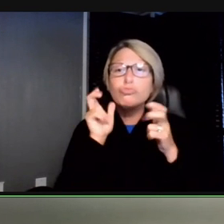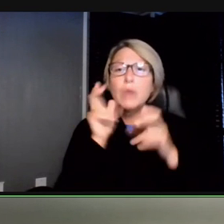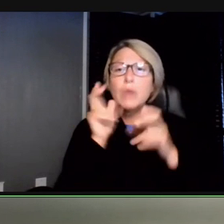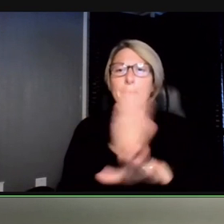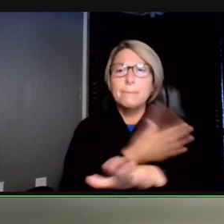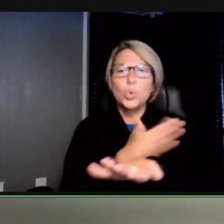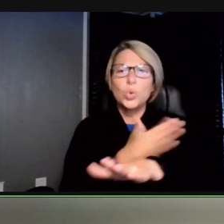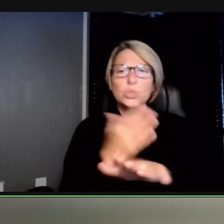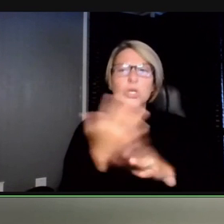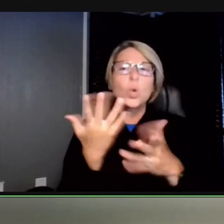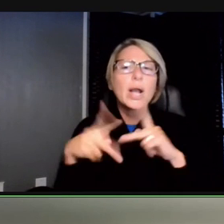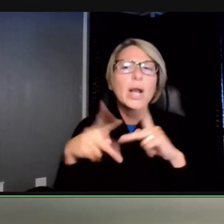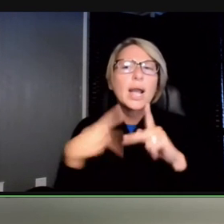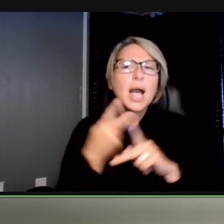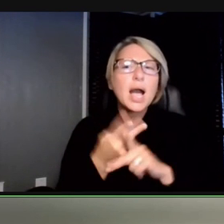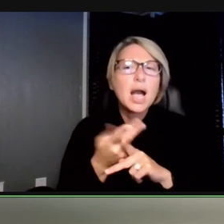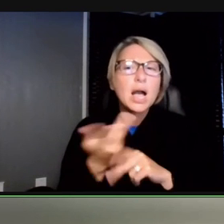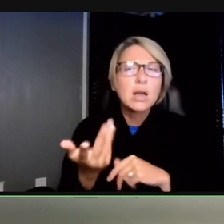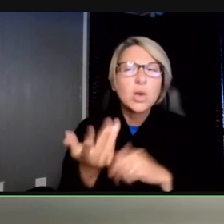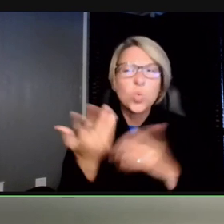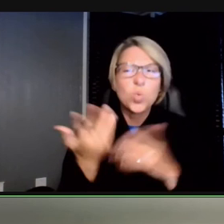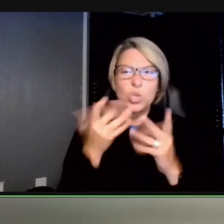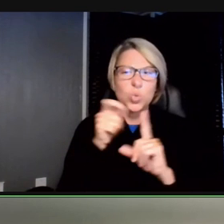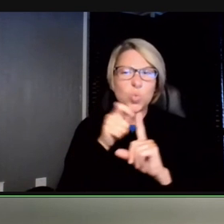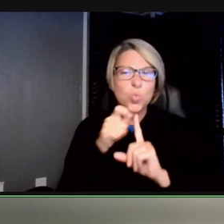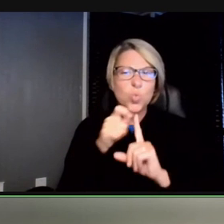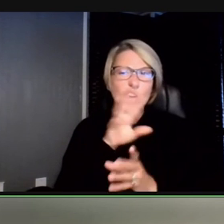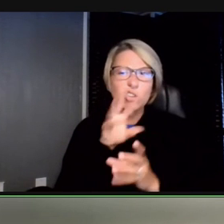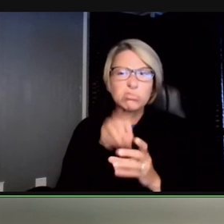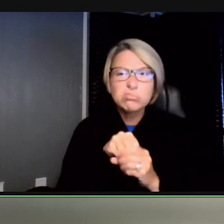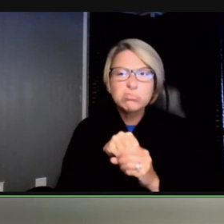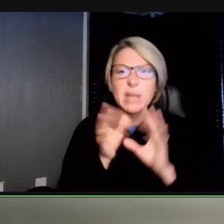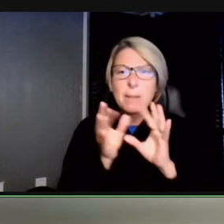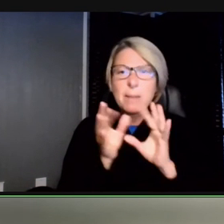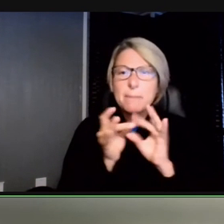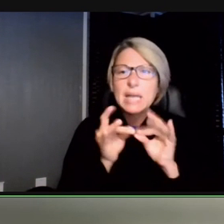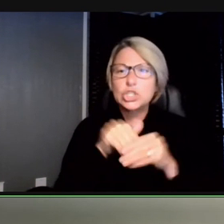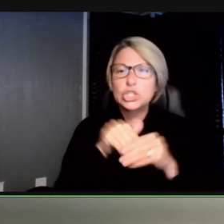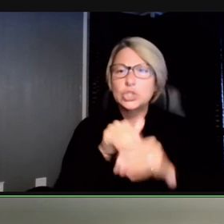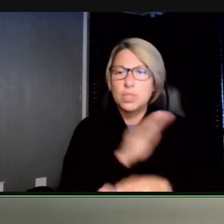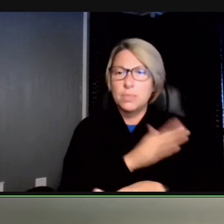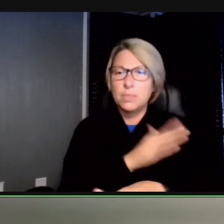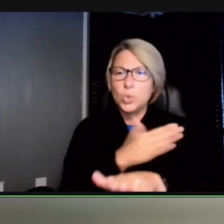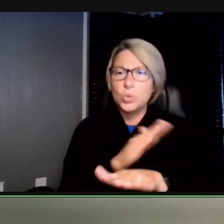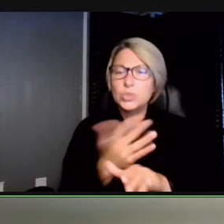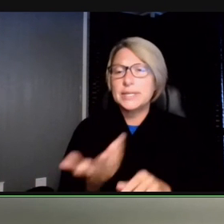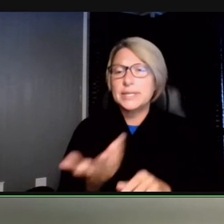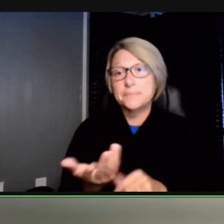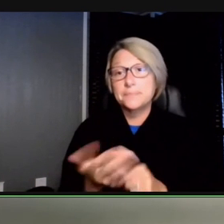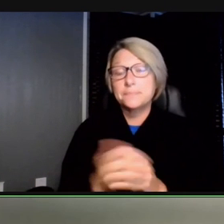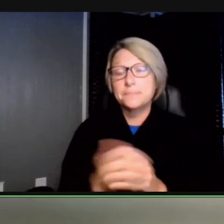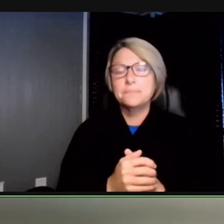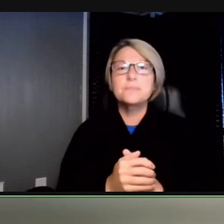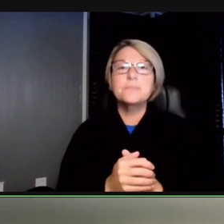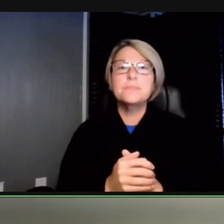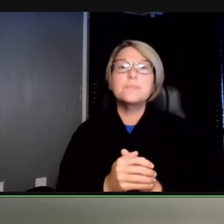to. I think this is one thing, especially with different cultures, that certain words